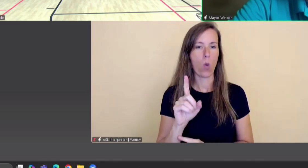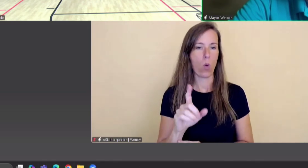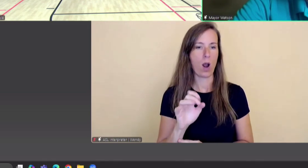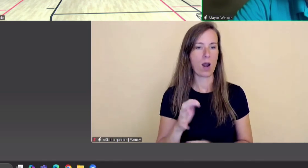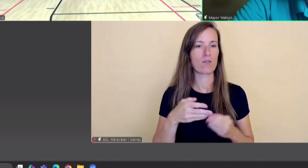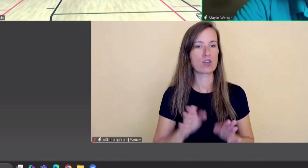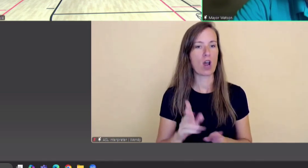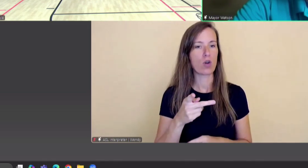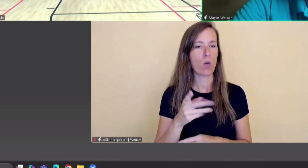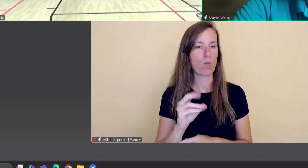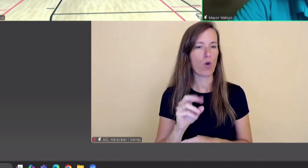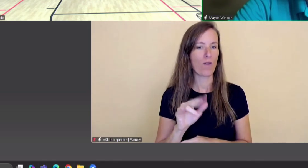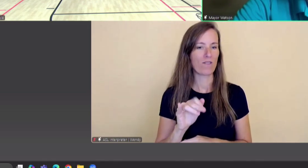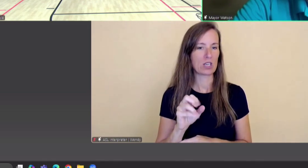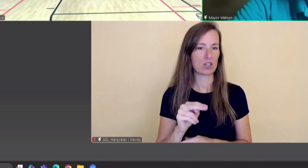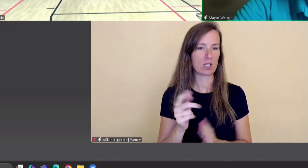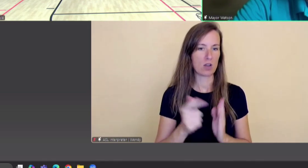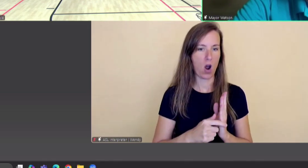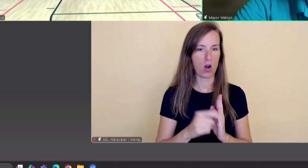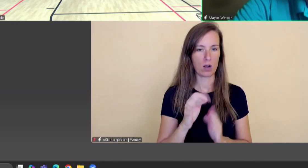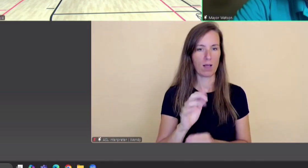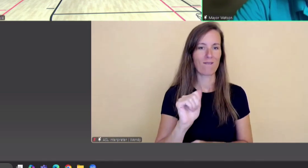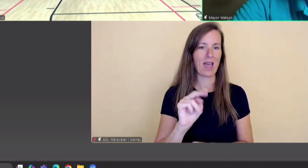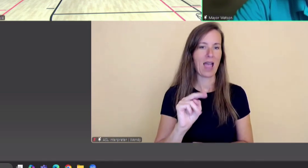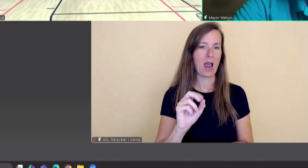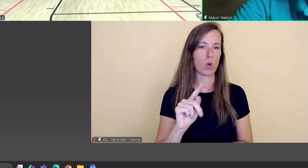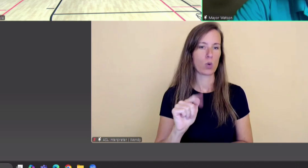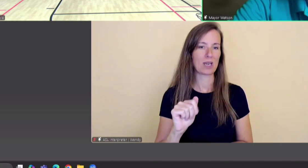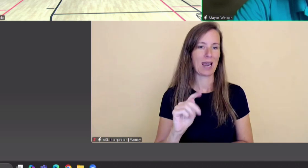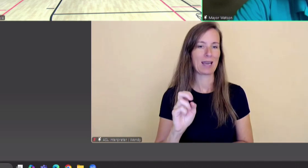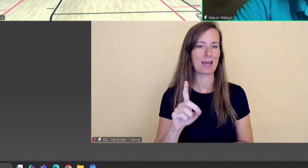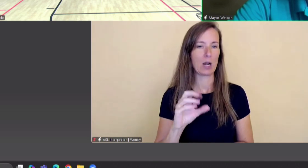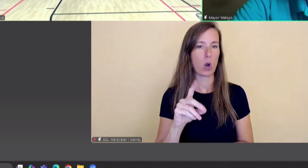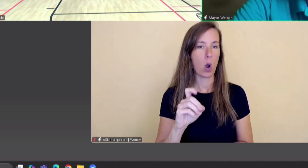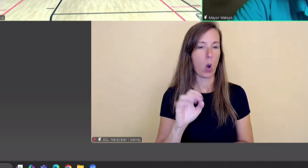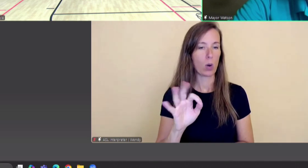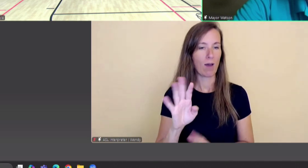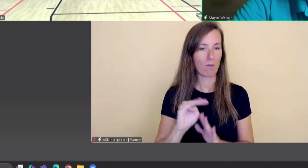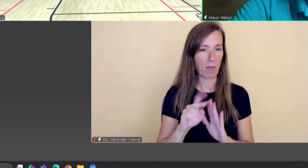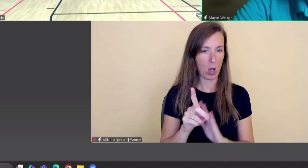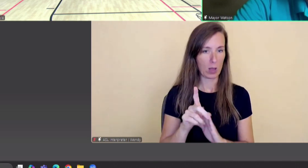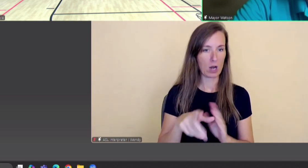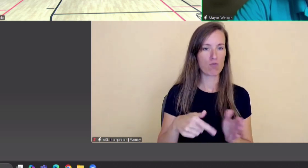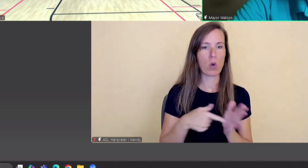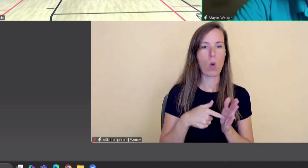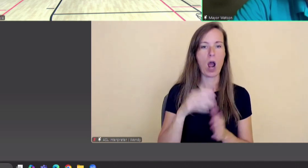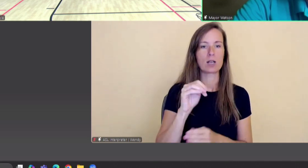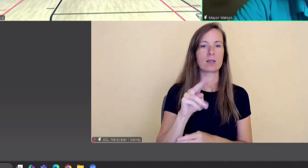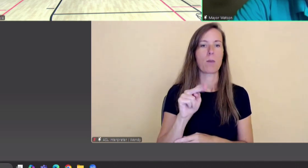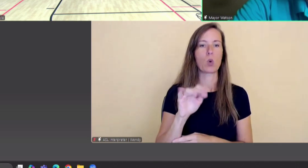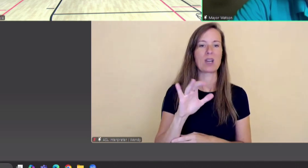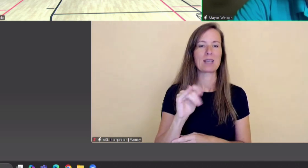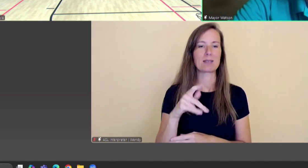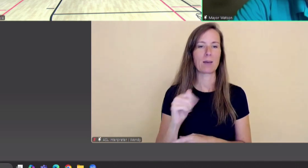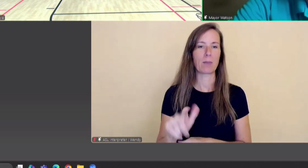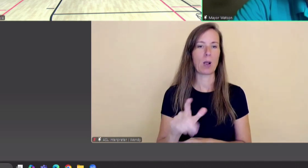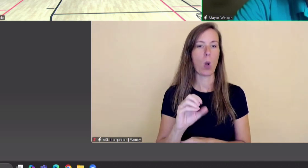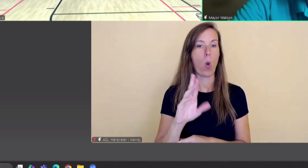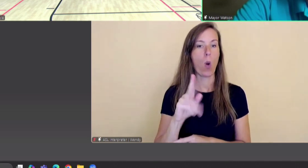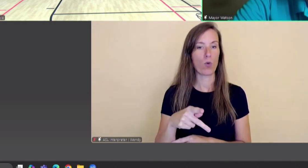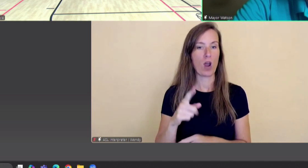requires municipal corporations to enact ethics laws and requires that the State Ethics Commission approve all municipal ethics